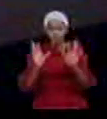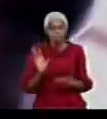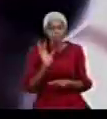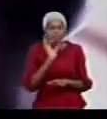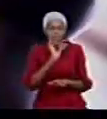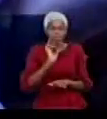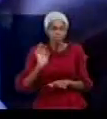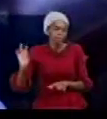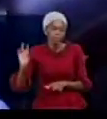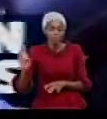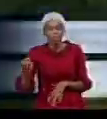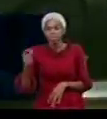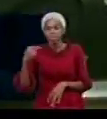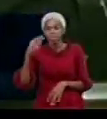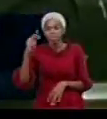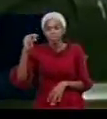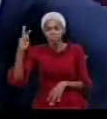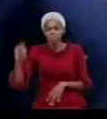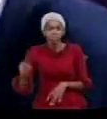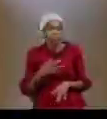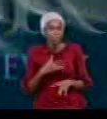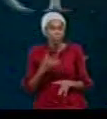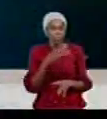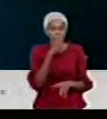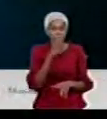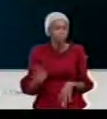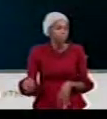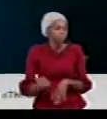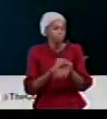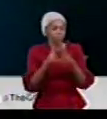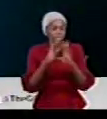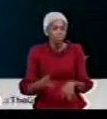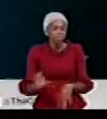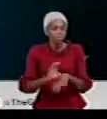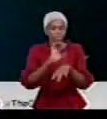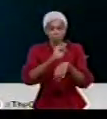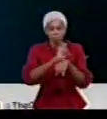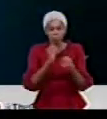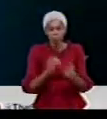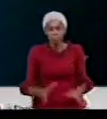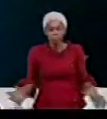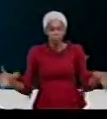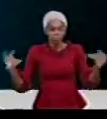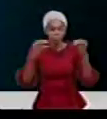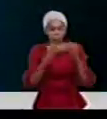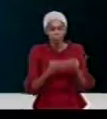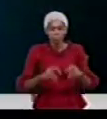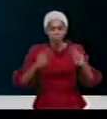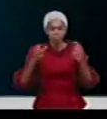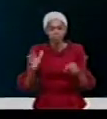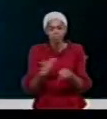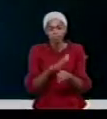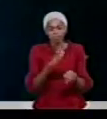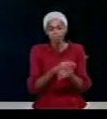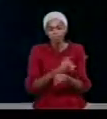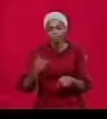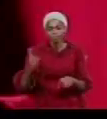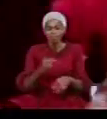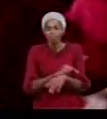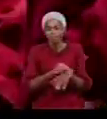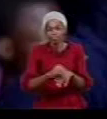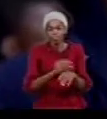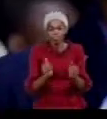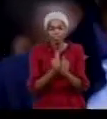all. There will be Ministers, Church Workers and Professionals Conference with a theme, Fulfilling the Ministry with Heaven in